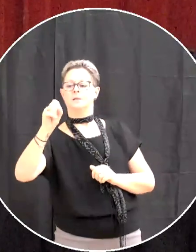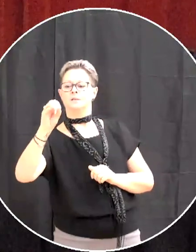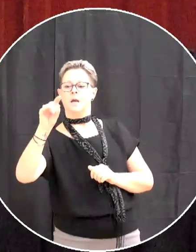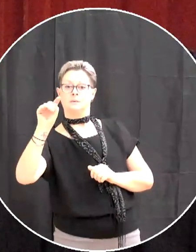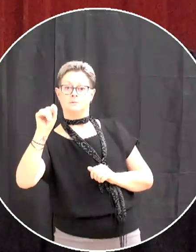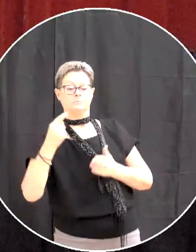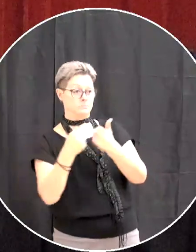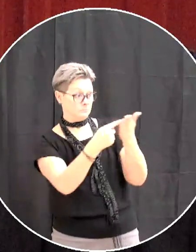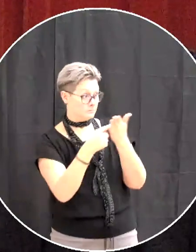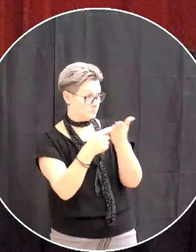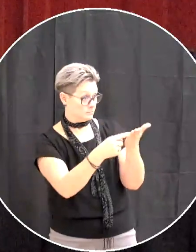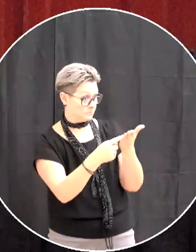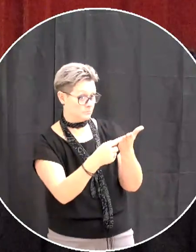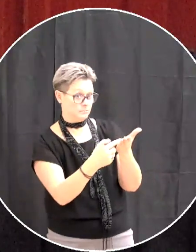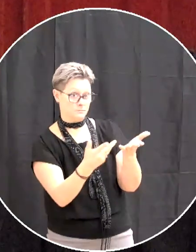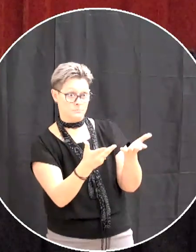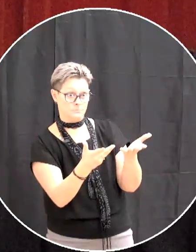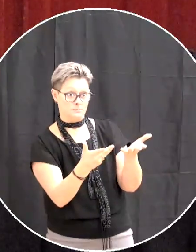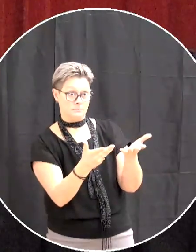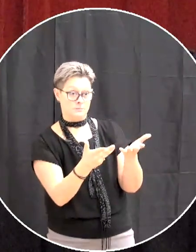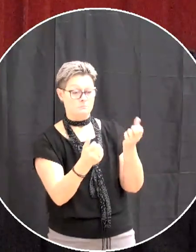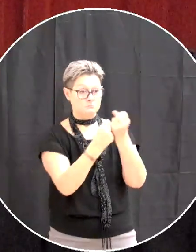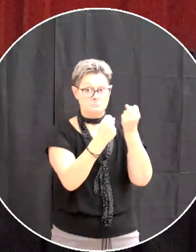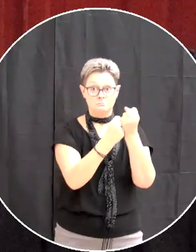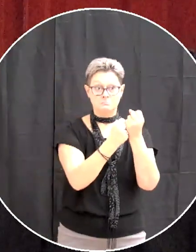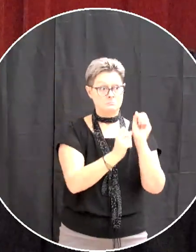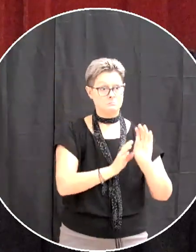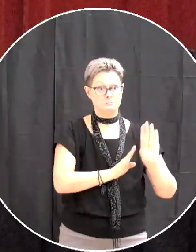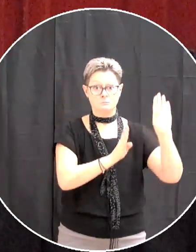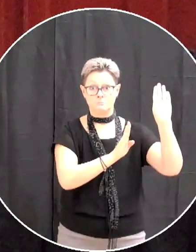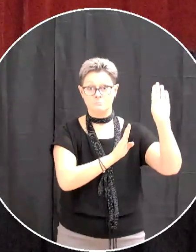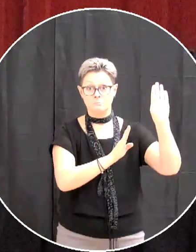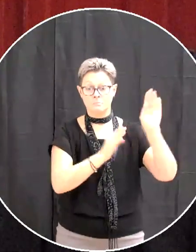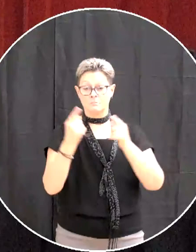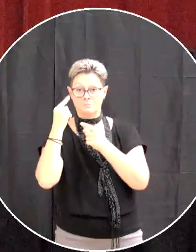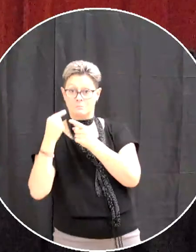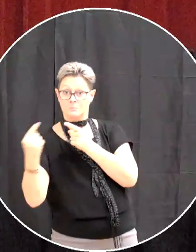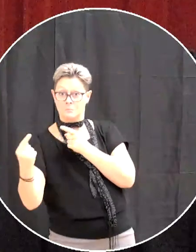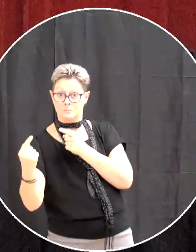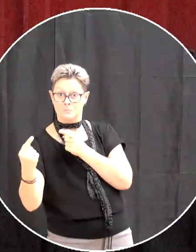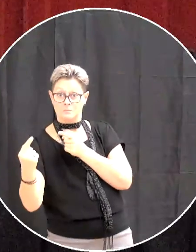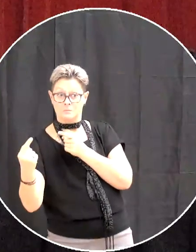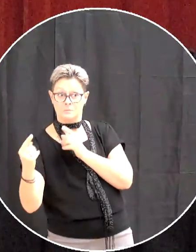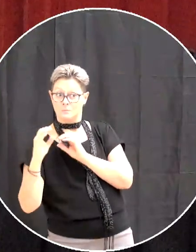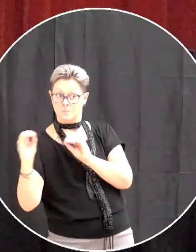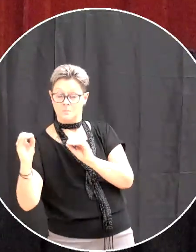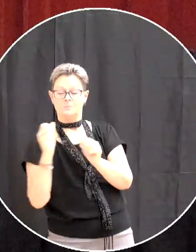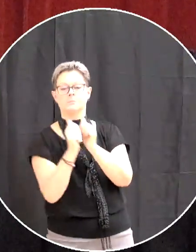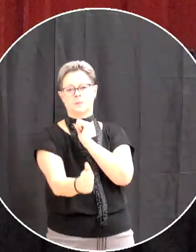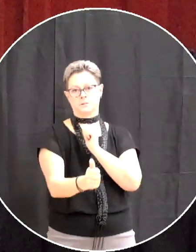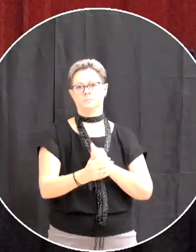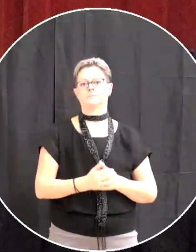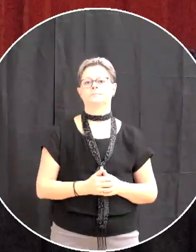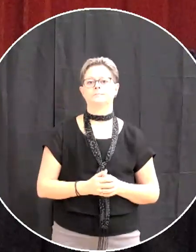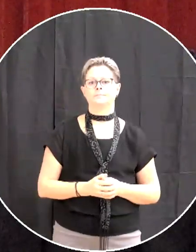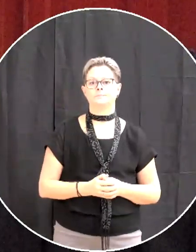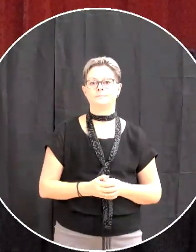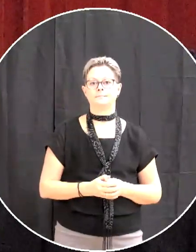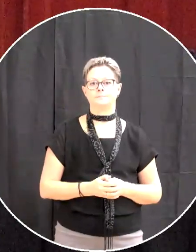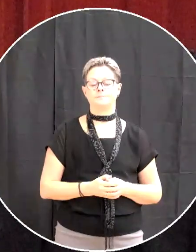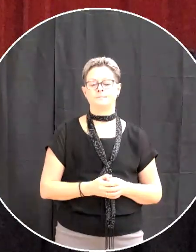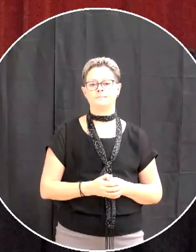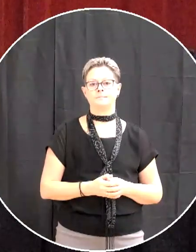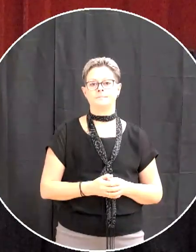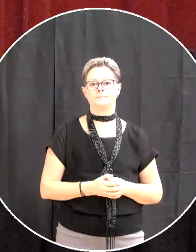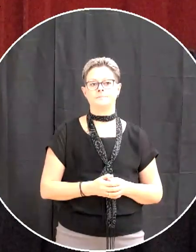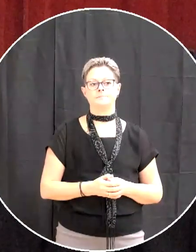Discussion? All in favour? Those against? Motion carries. Thank you.